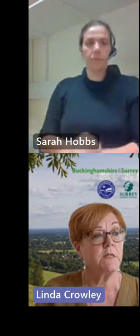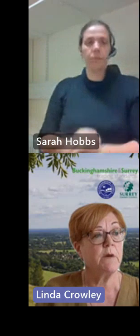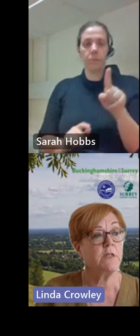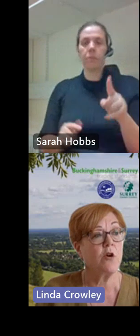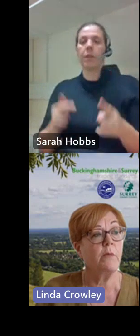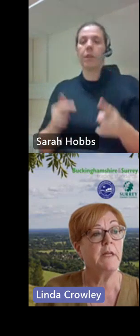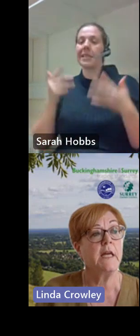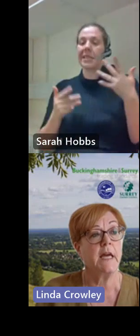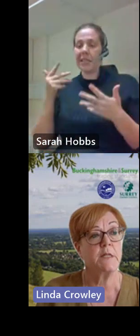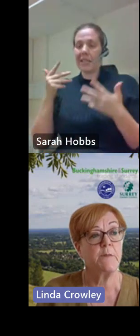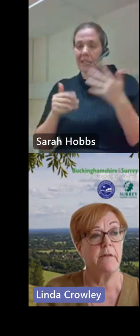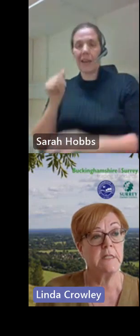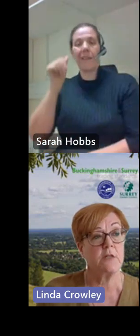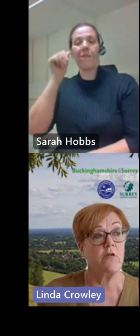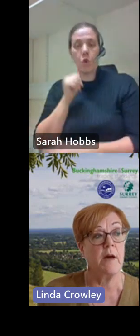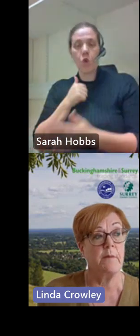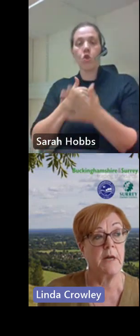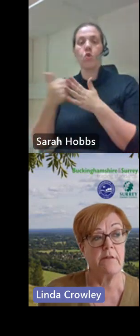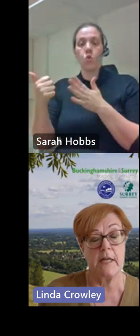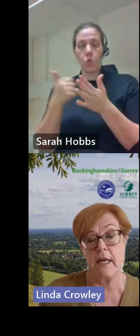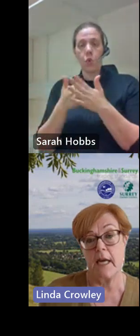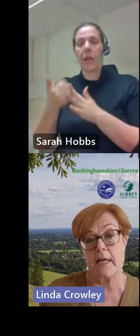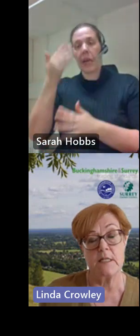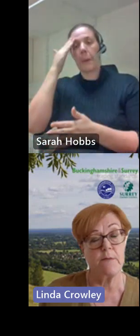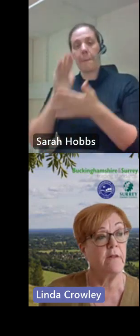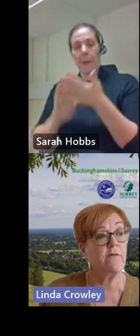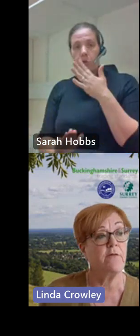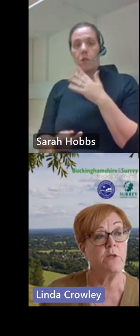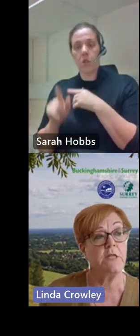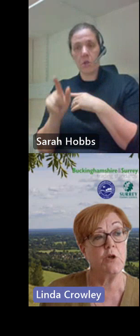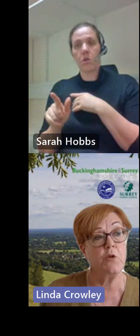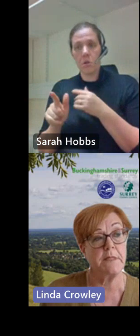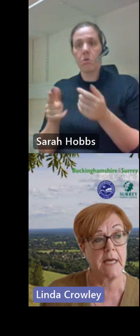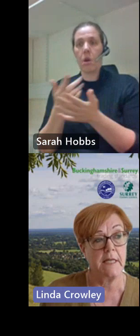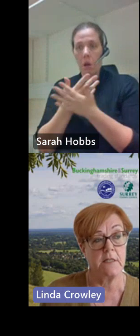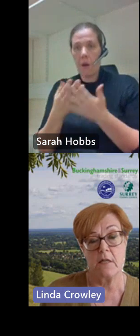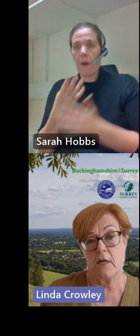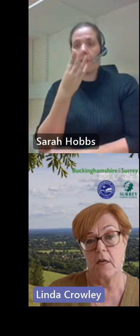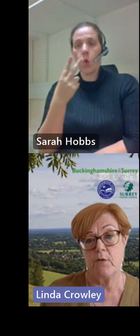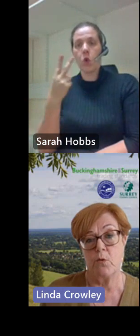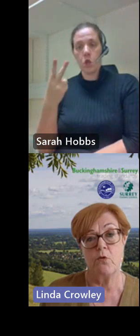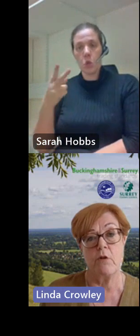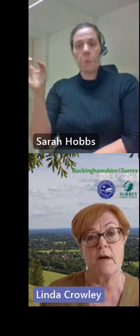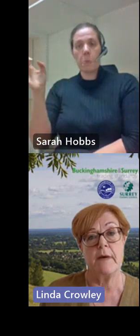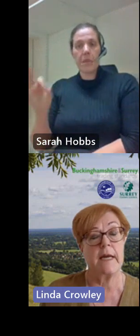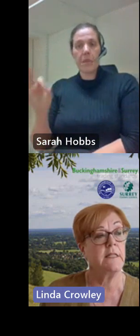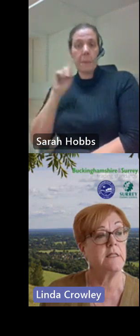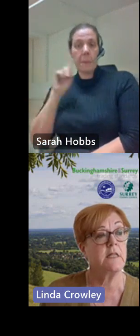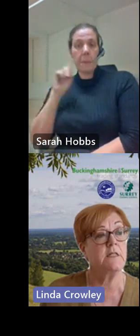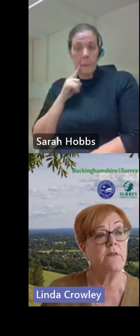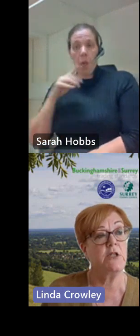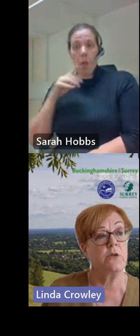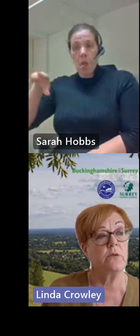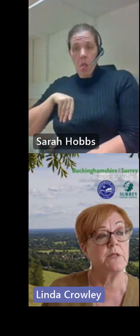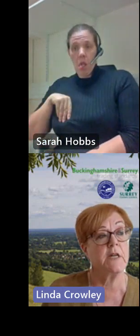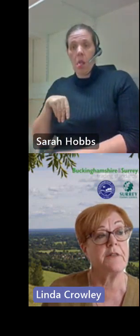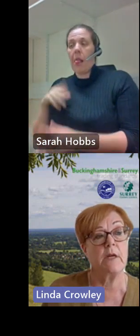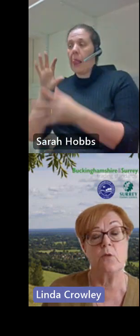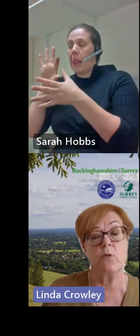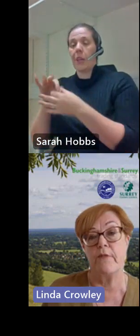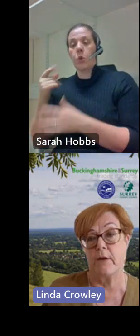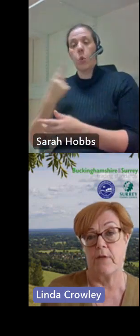Statistics, fraud is the most commonly experienced crime currently and is about 42% of all crime against